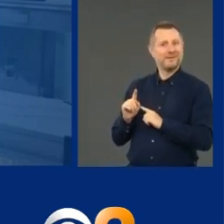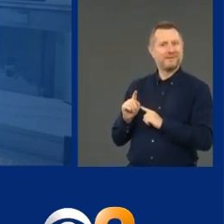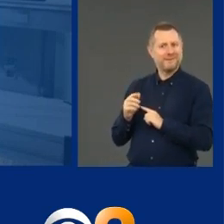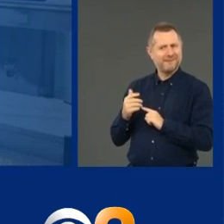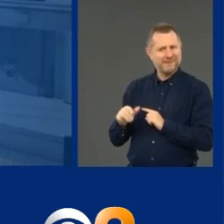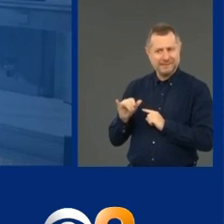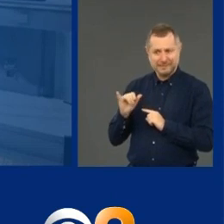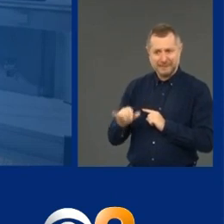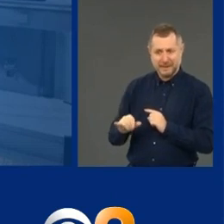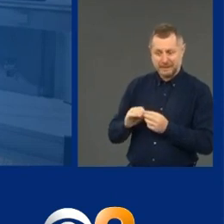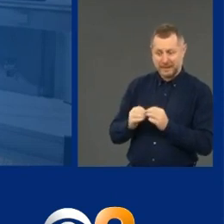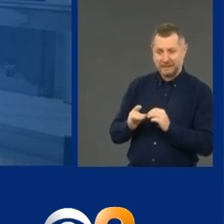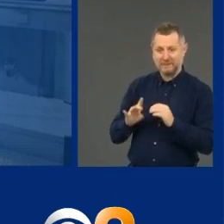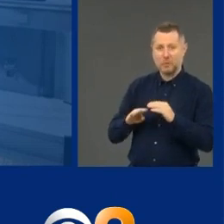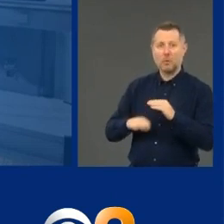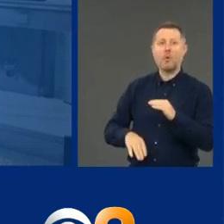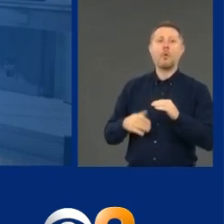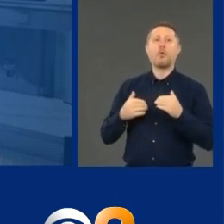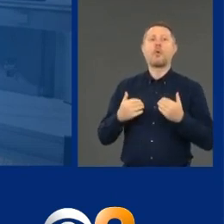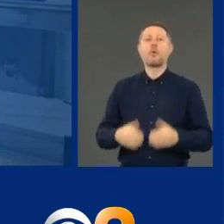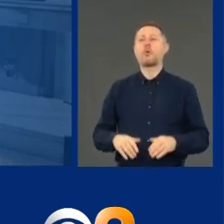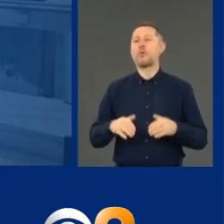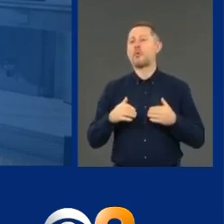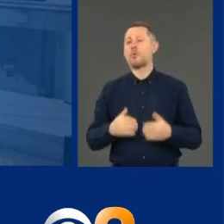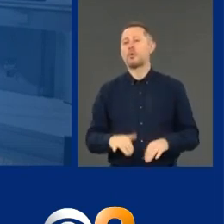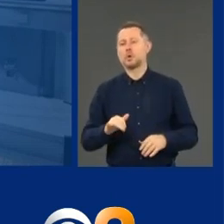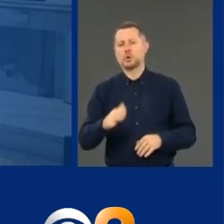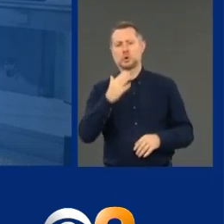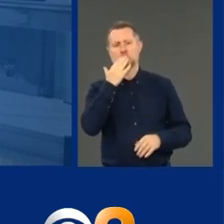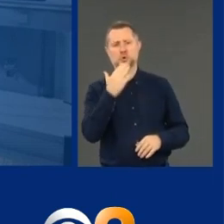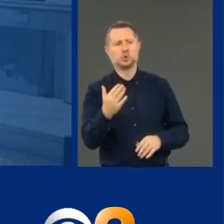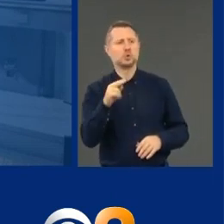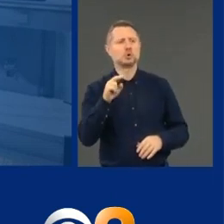as it is really overall good news.